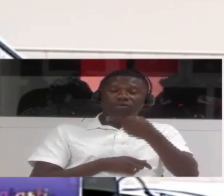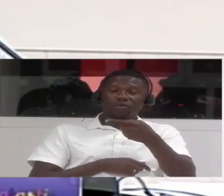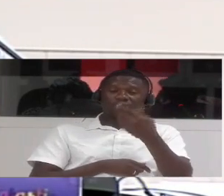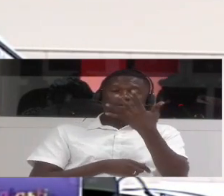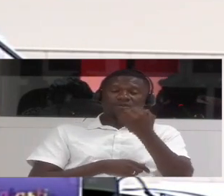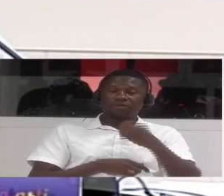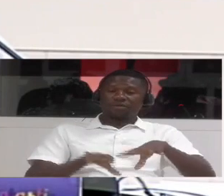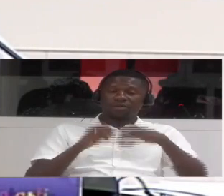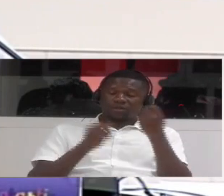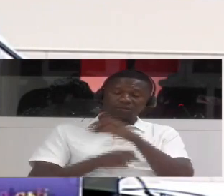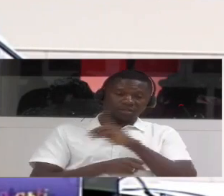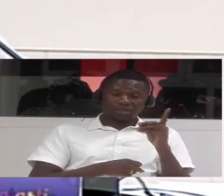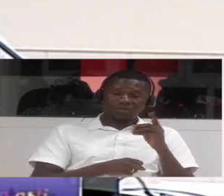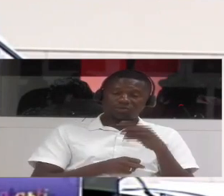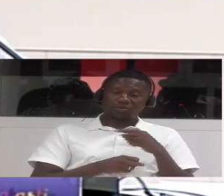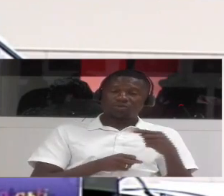to